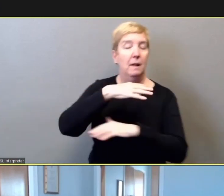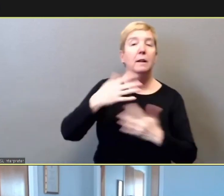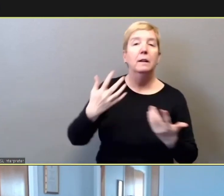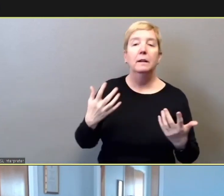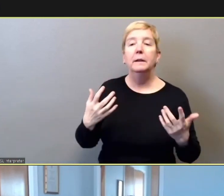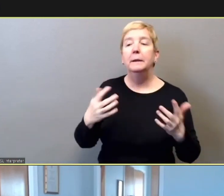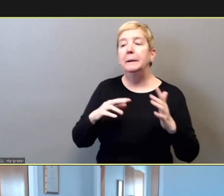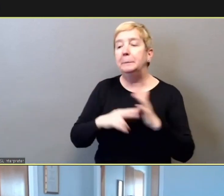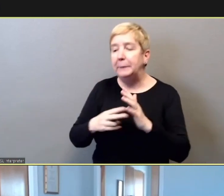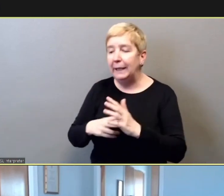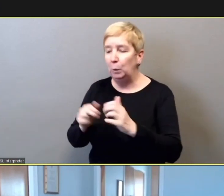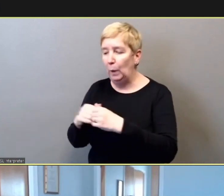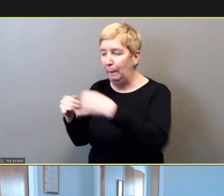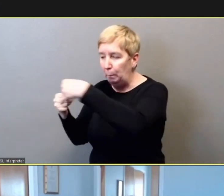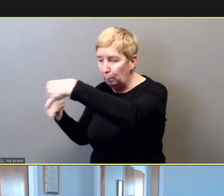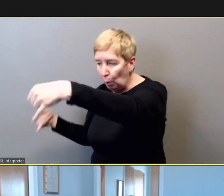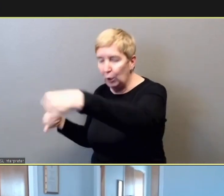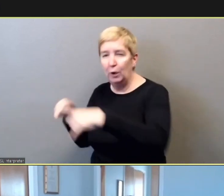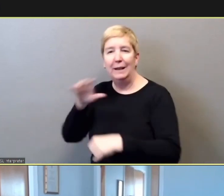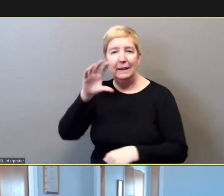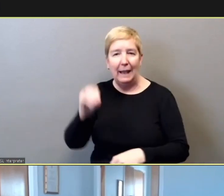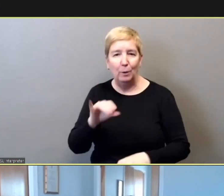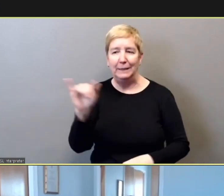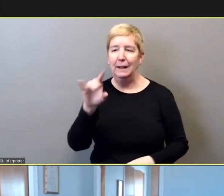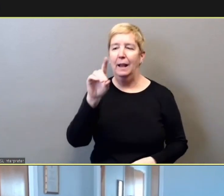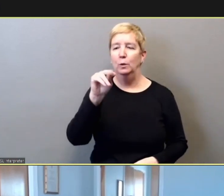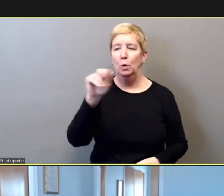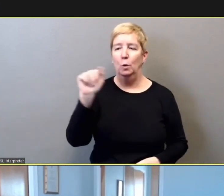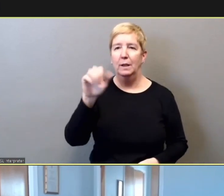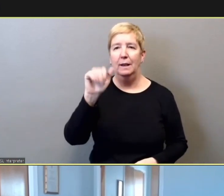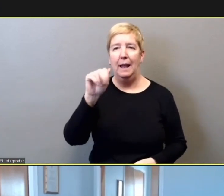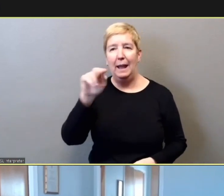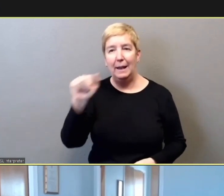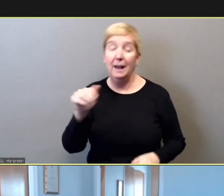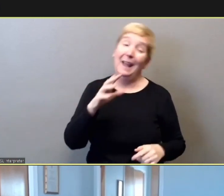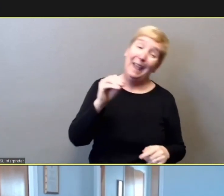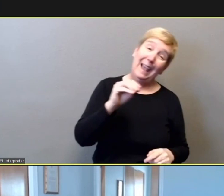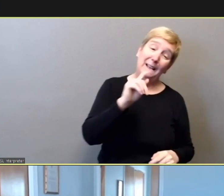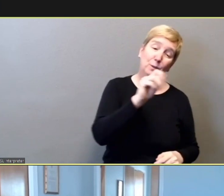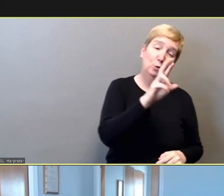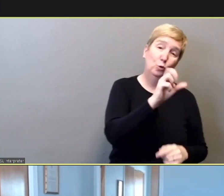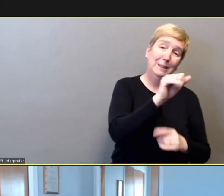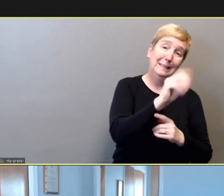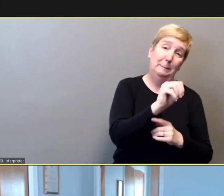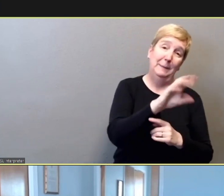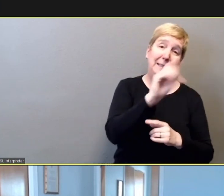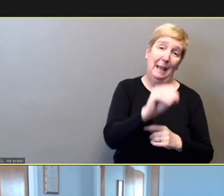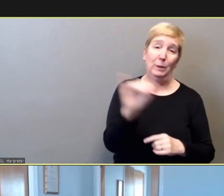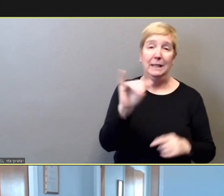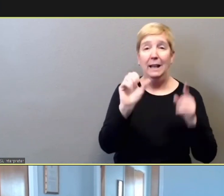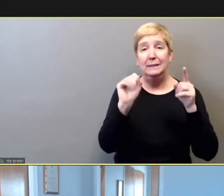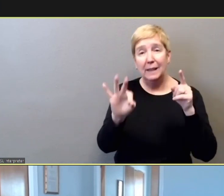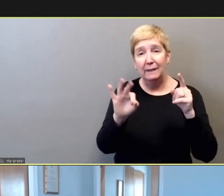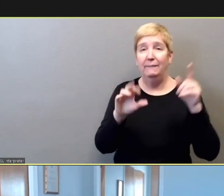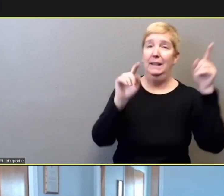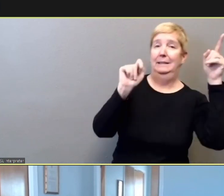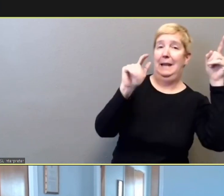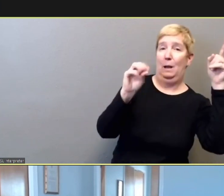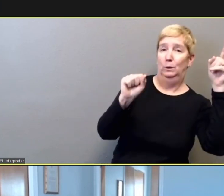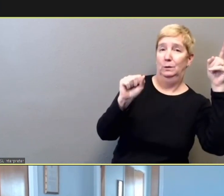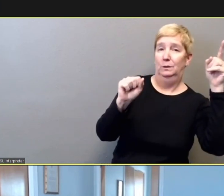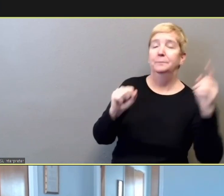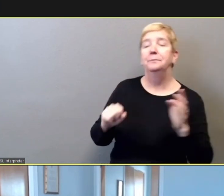with border counties like Doña Ana, but also tourism counties like Santa Fe and Taos? Thanks.